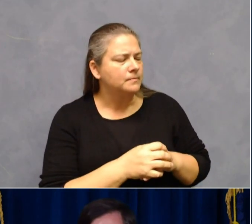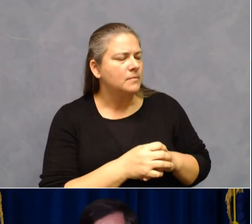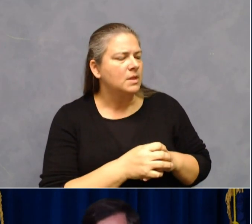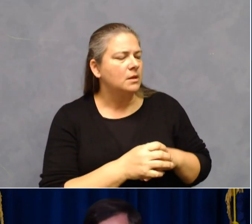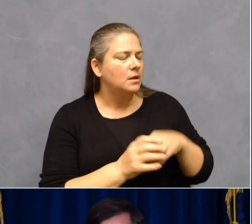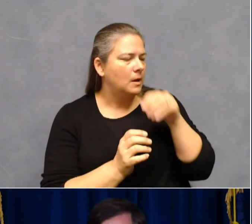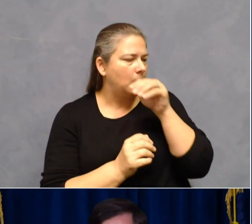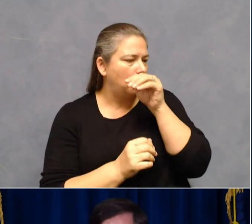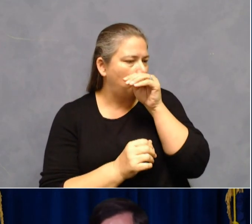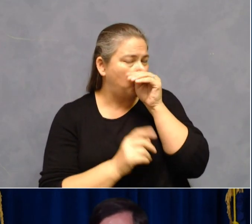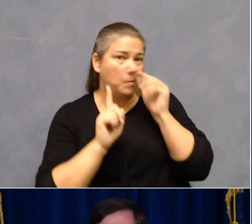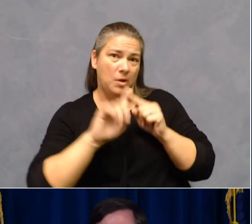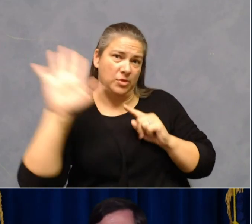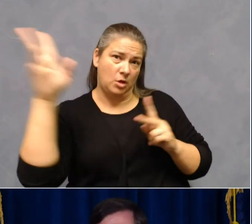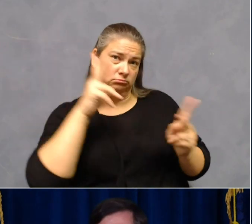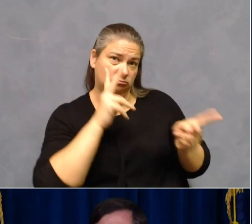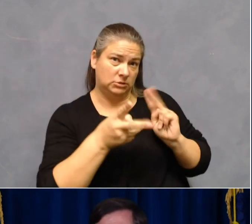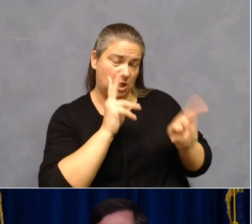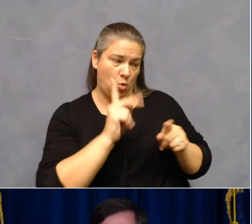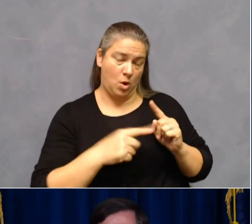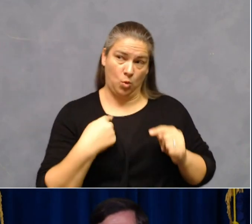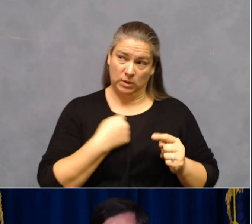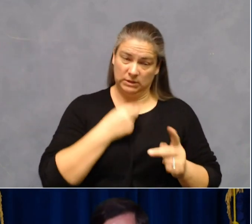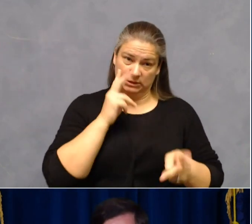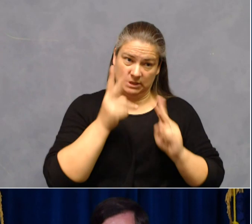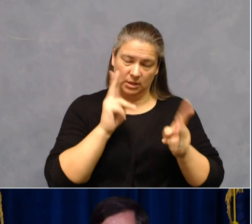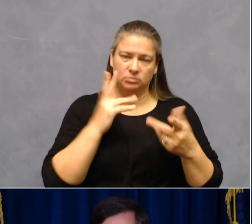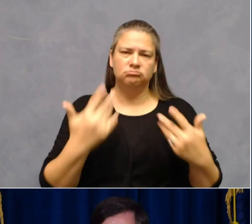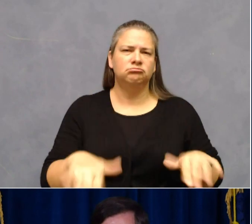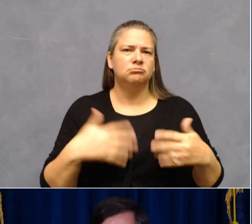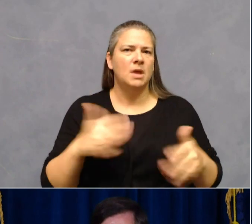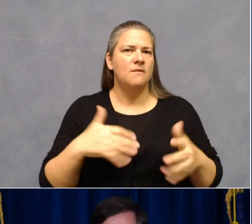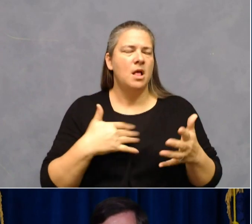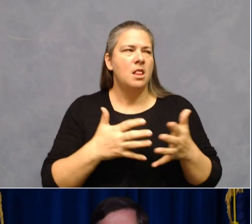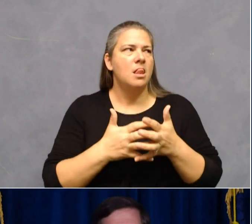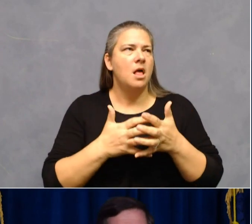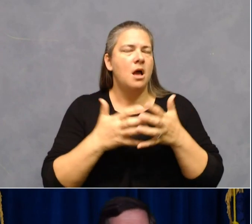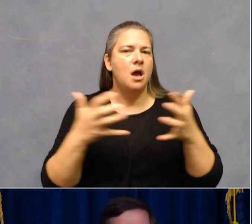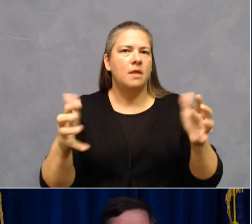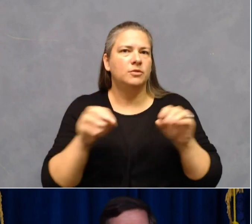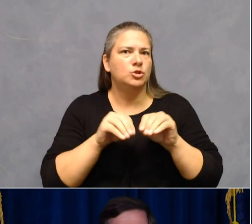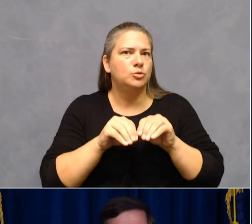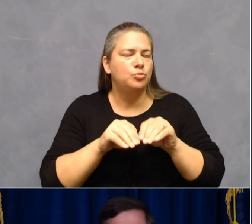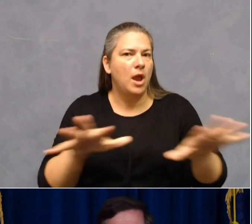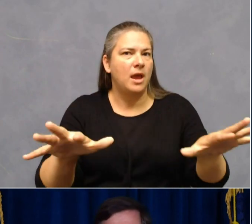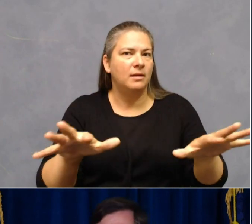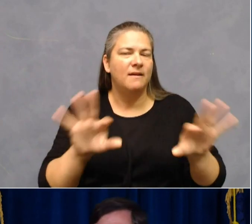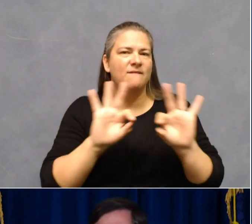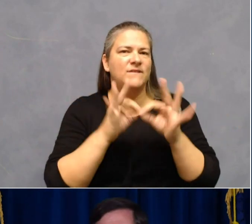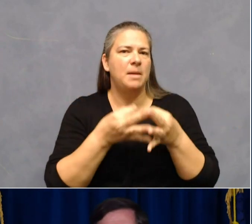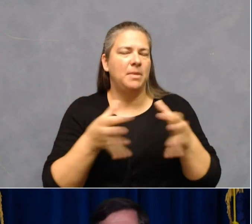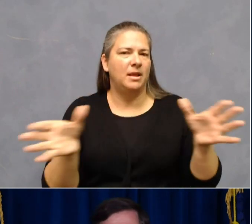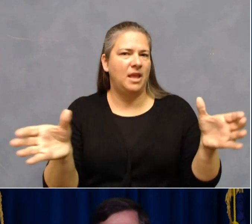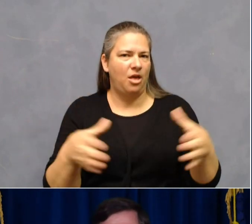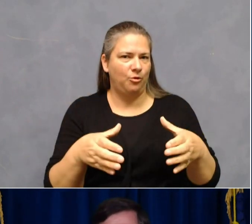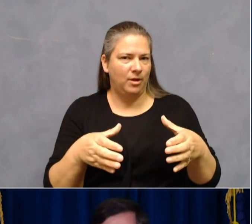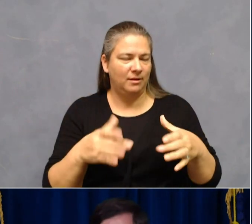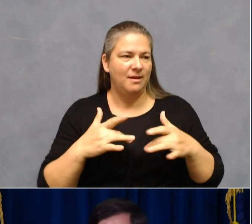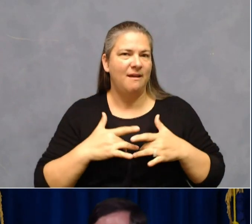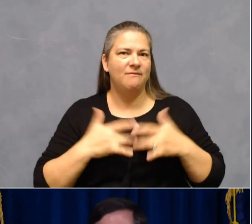and what we're seeing is there is so much spread at family gatherings, at events at the